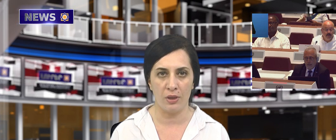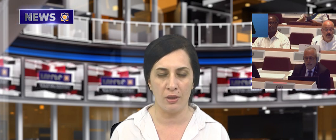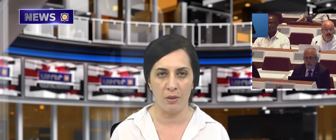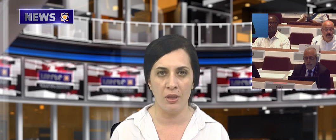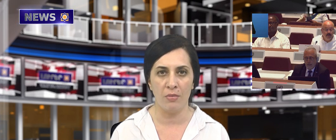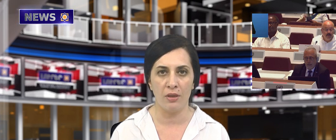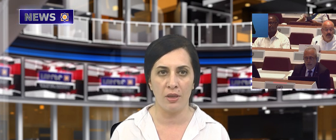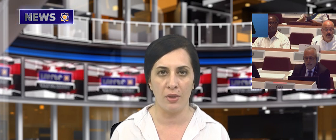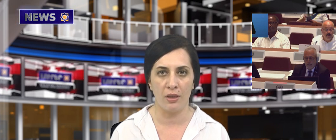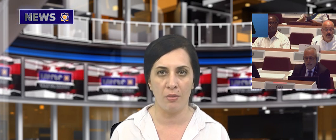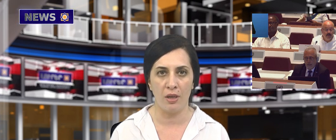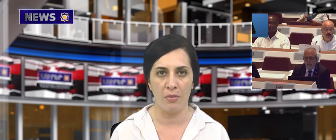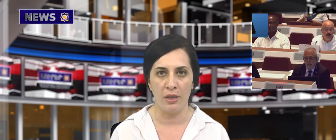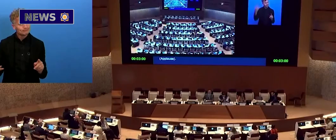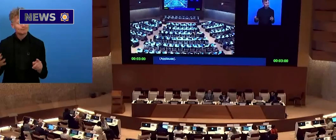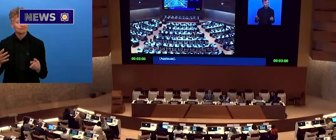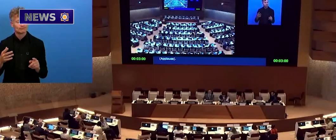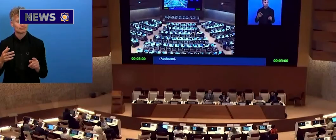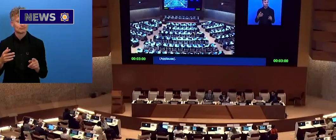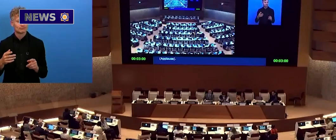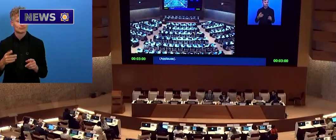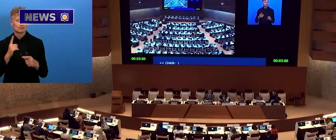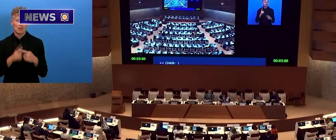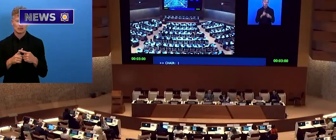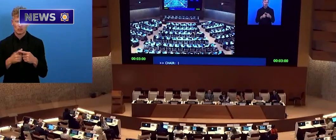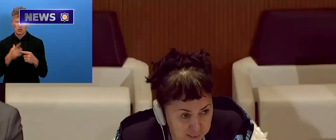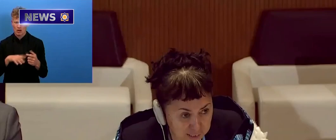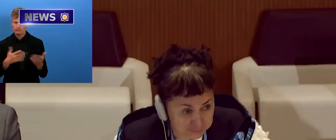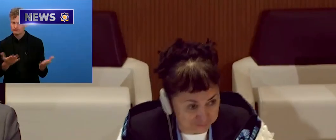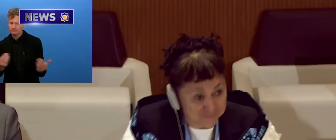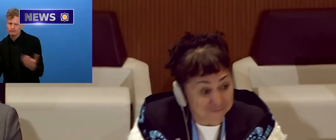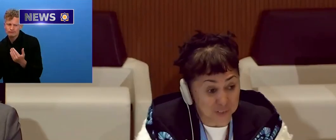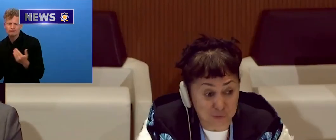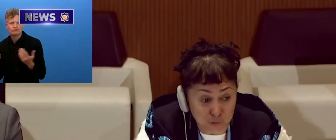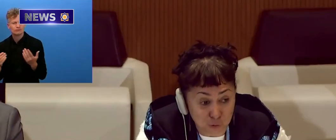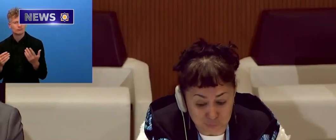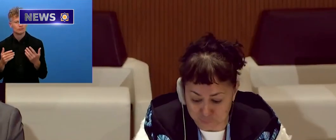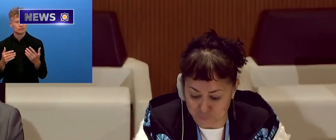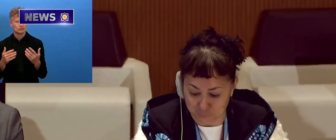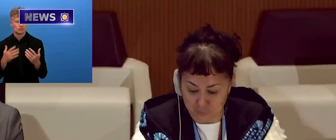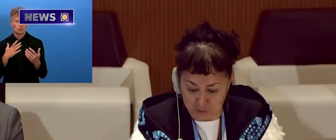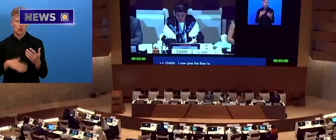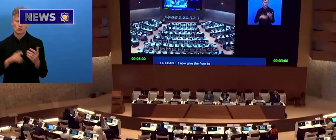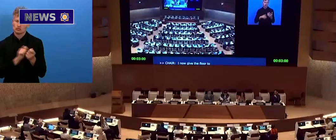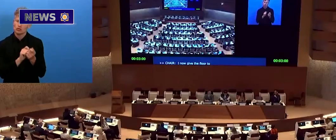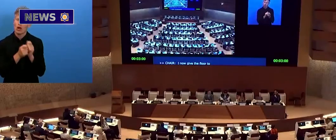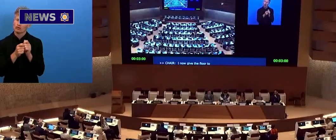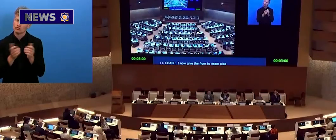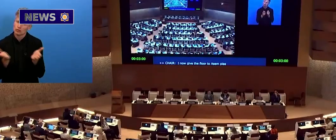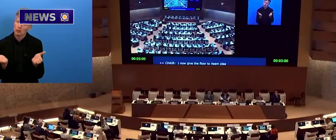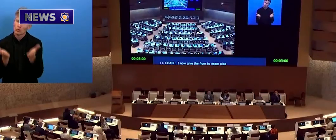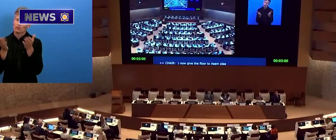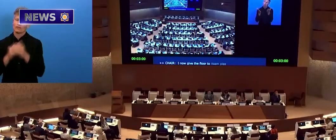Republic of Western Armenia, Mr. Armenak Abrahamian, at the 17th session in Geneva on the Export Mechanism on the Rights of Indigenous Peoples.